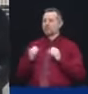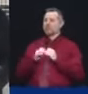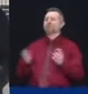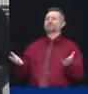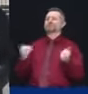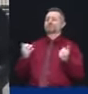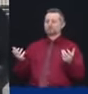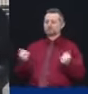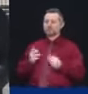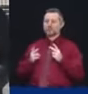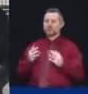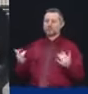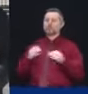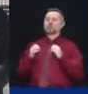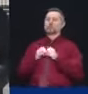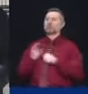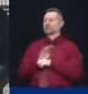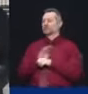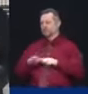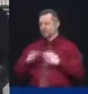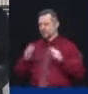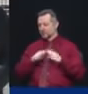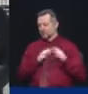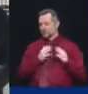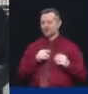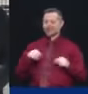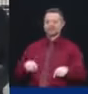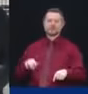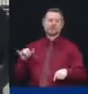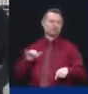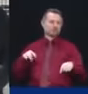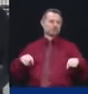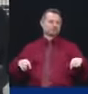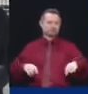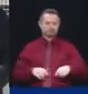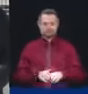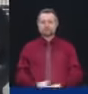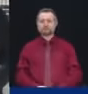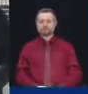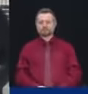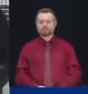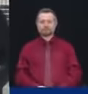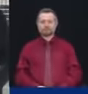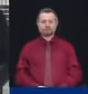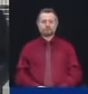activity, and you'll see that here at the State Fair also. So these are